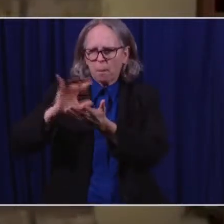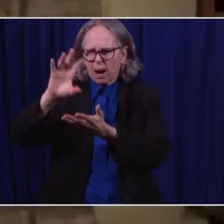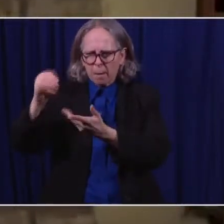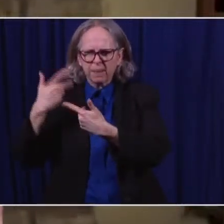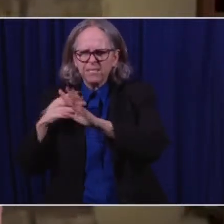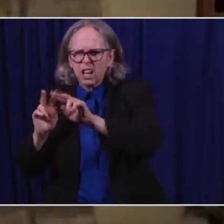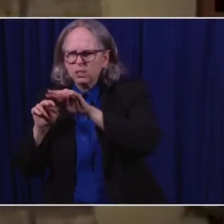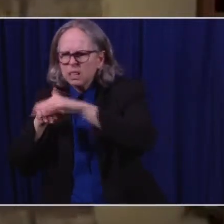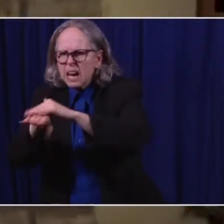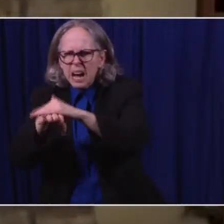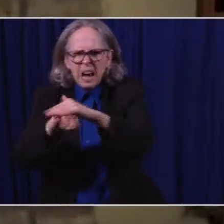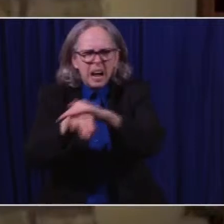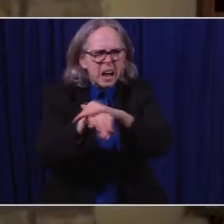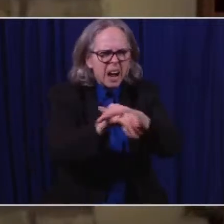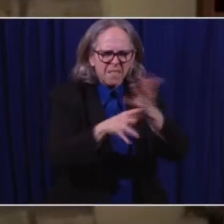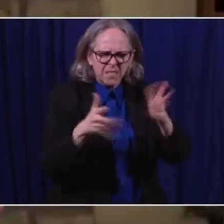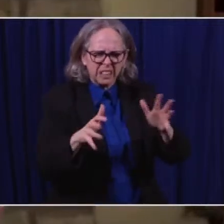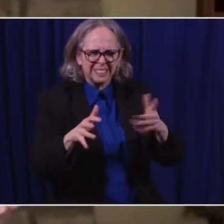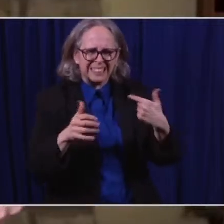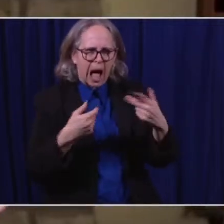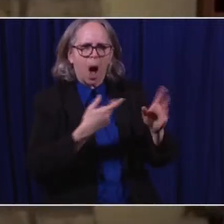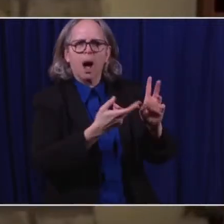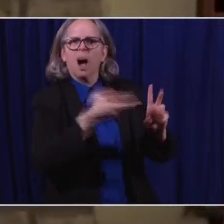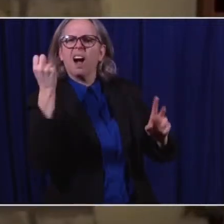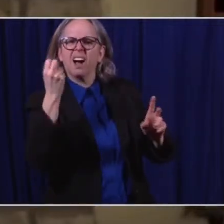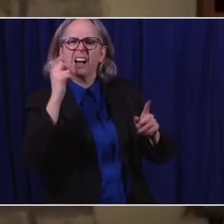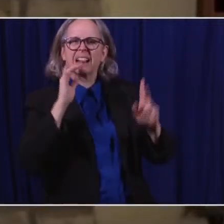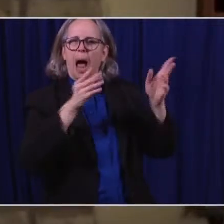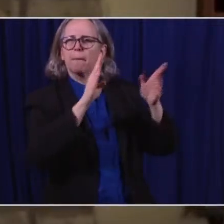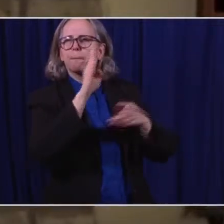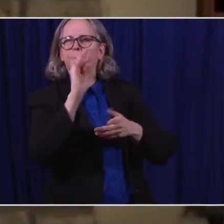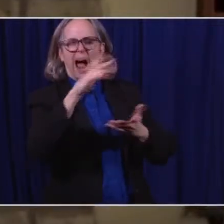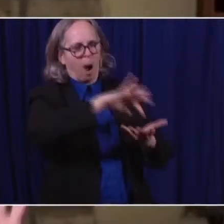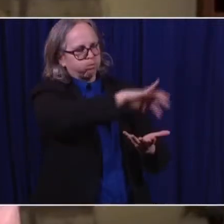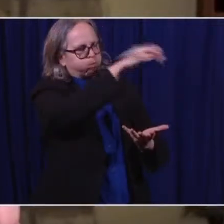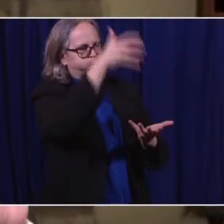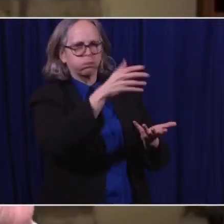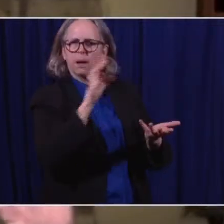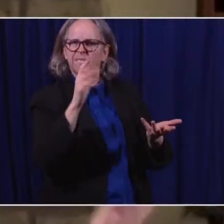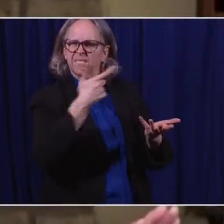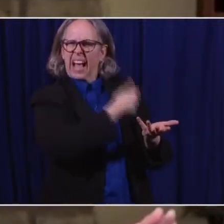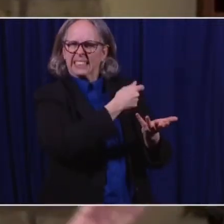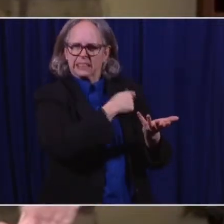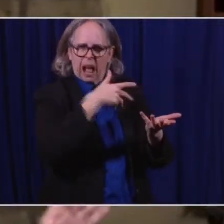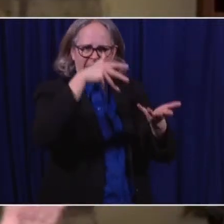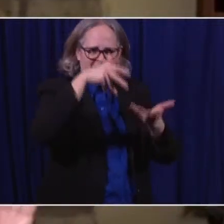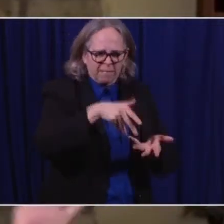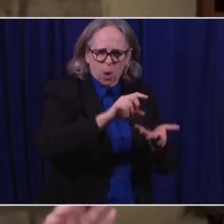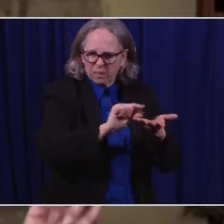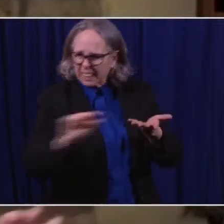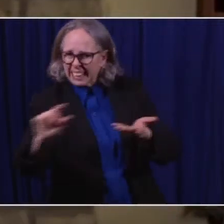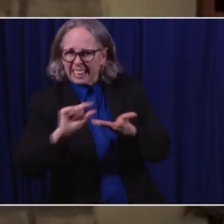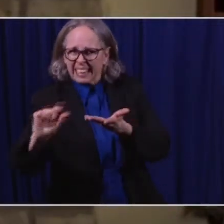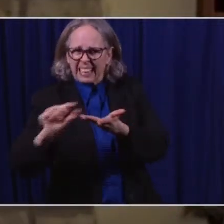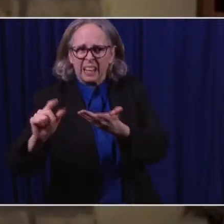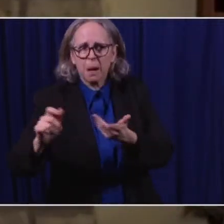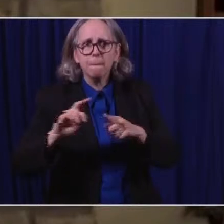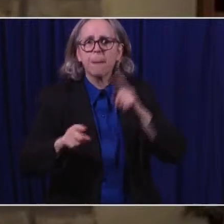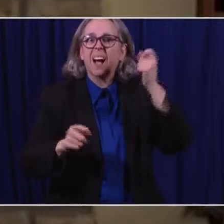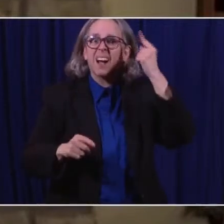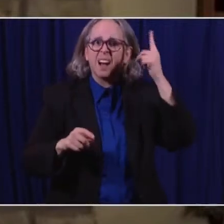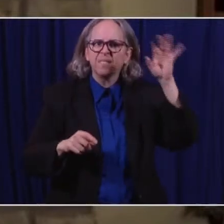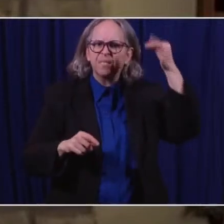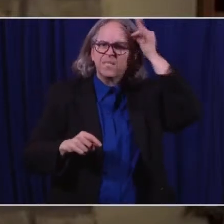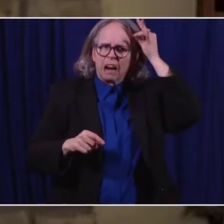care settings, draw that down. It's like a bank. They draw this down. But we were required to put that in that bank at the very, very